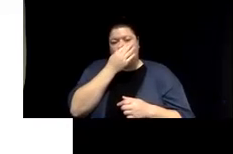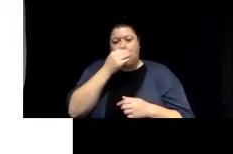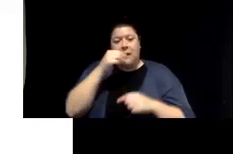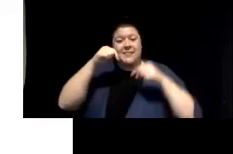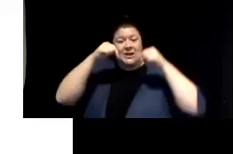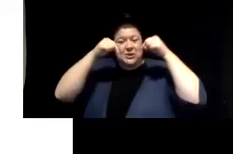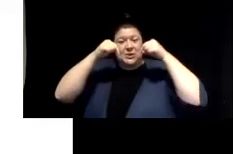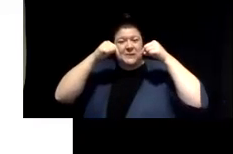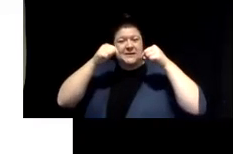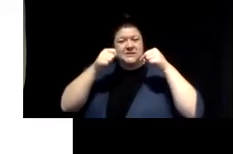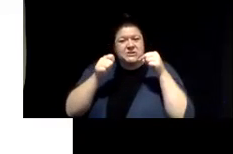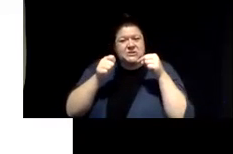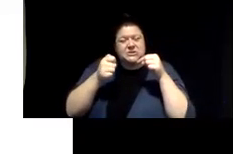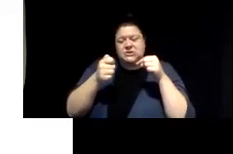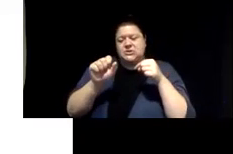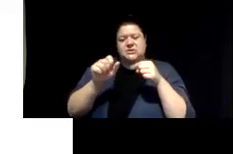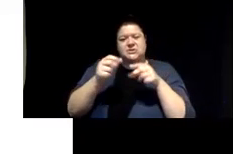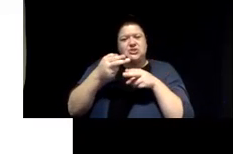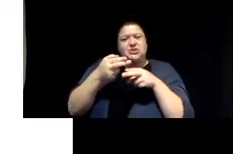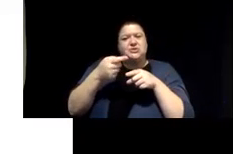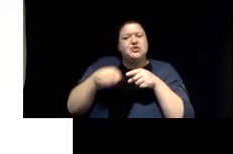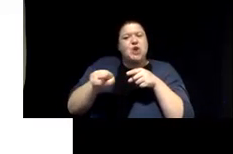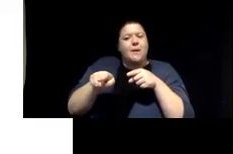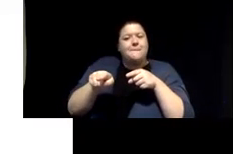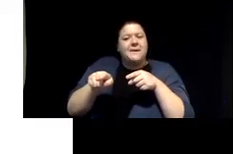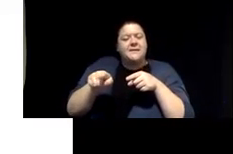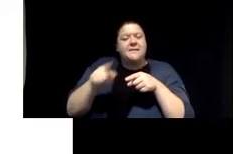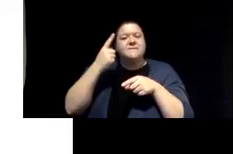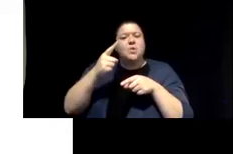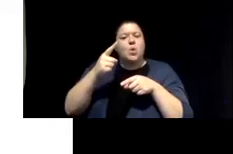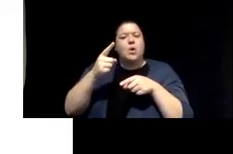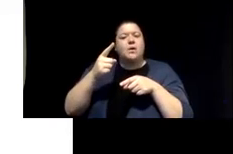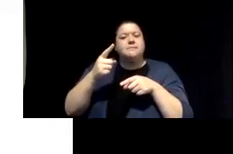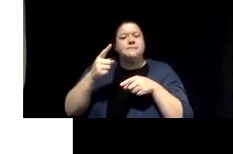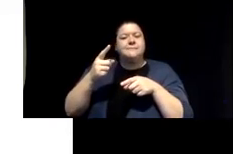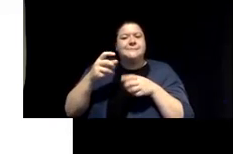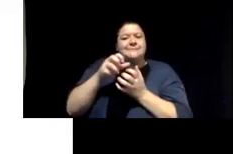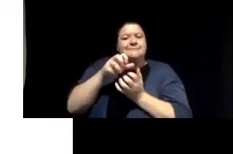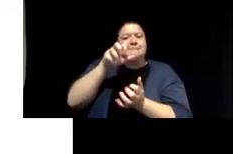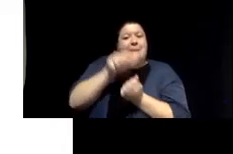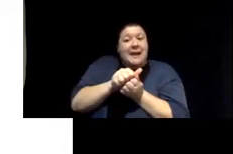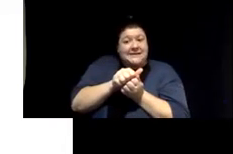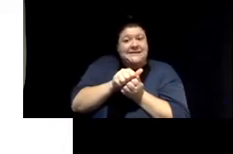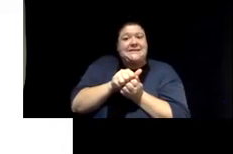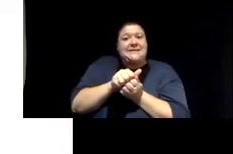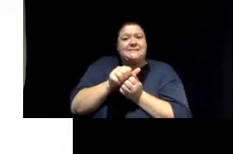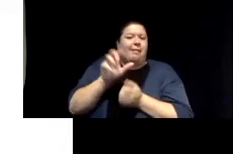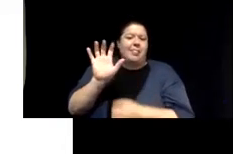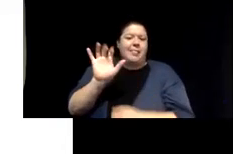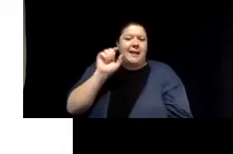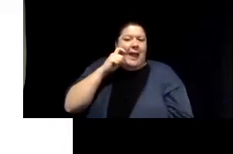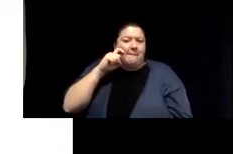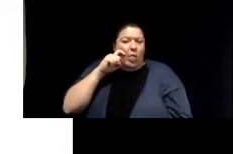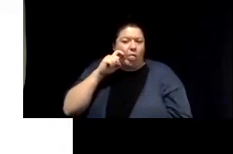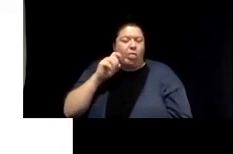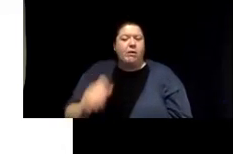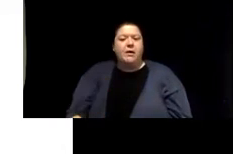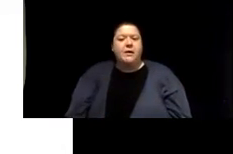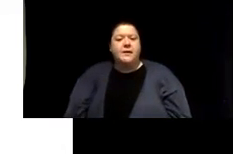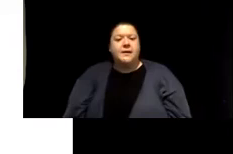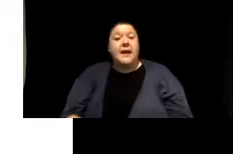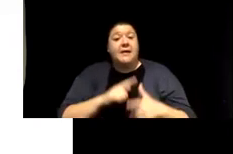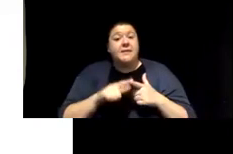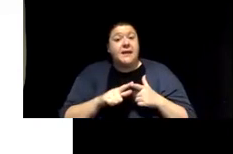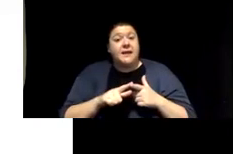They're used for cutting. They're used for biting. Think of biting an apple, okay? And then we have